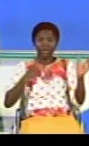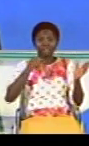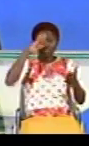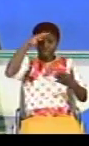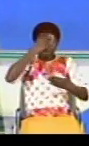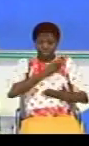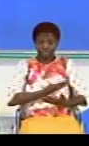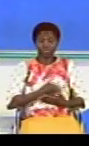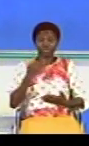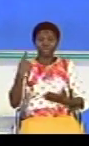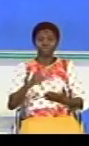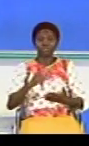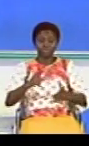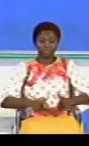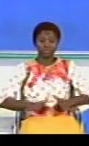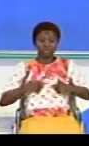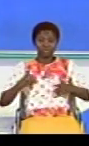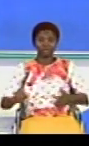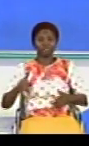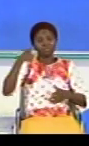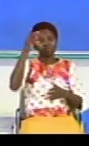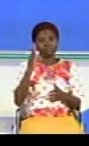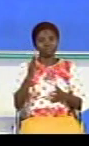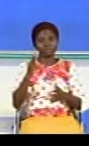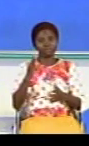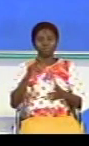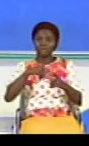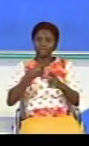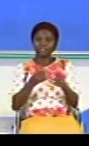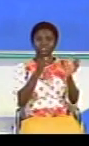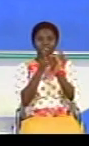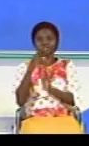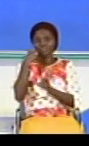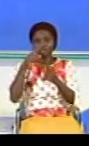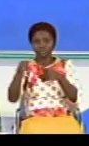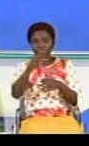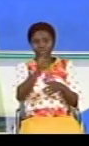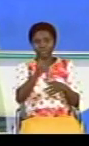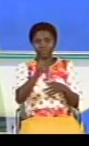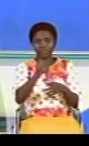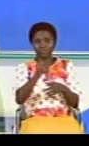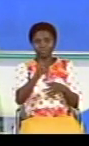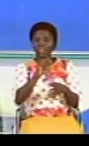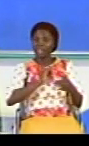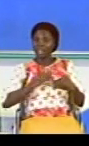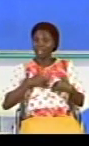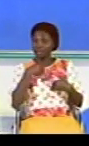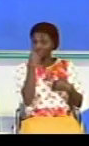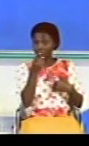Jesus said unto them, have I not chosen you 12?